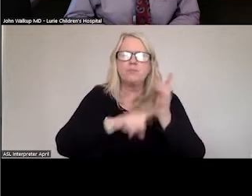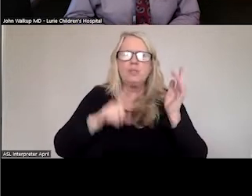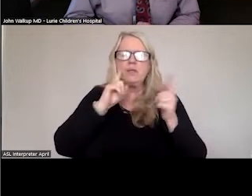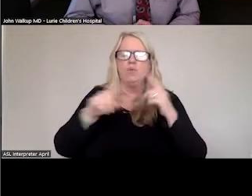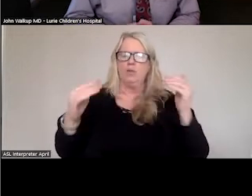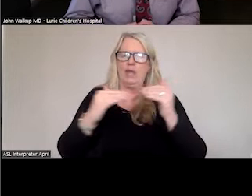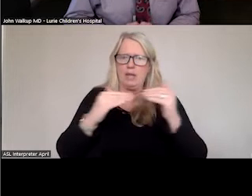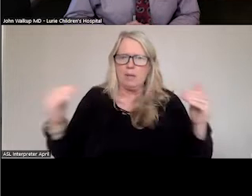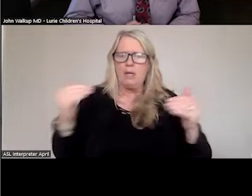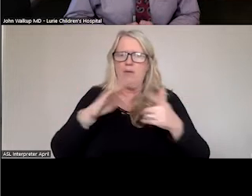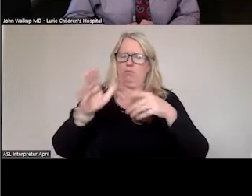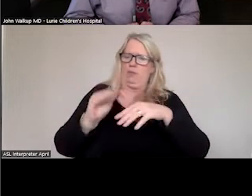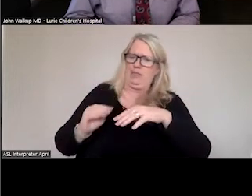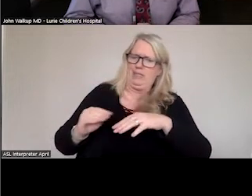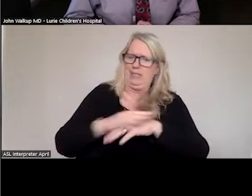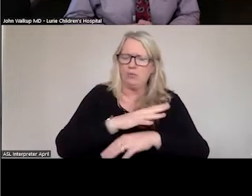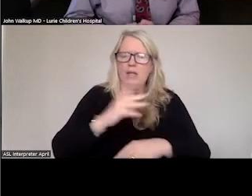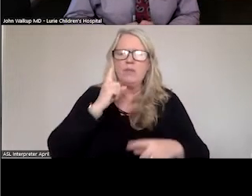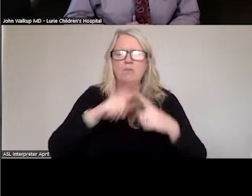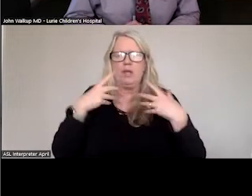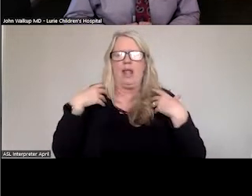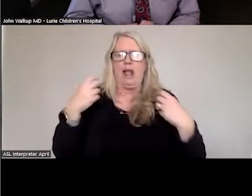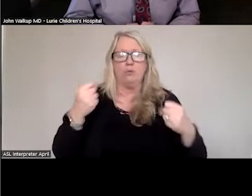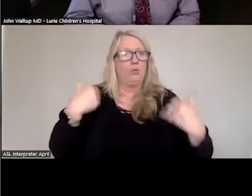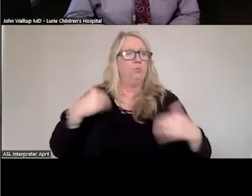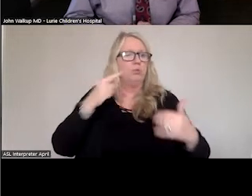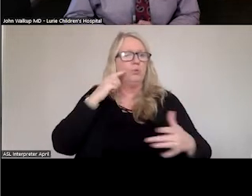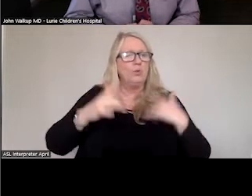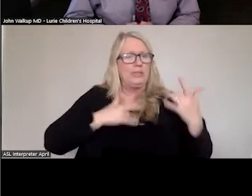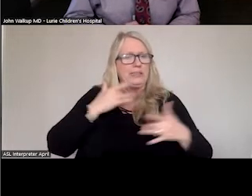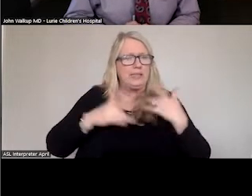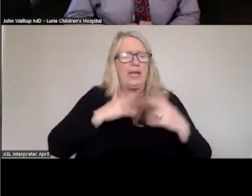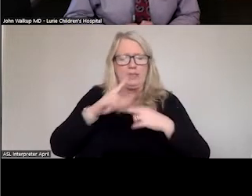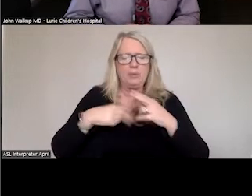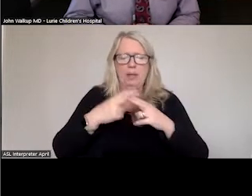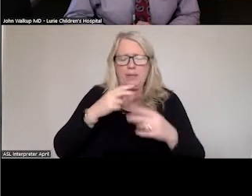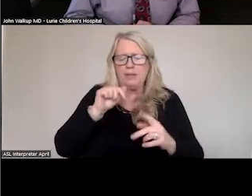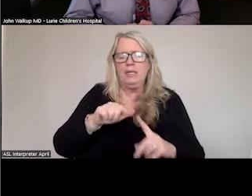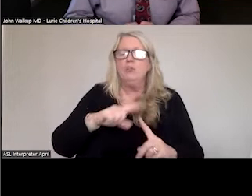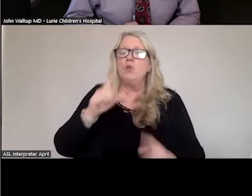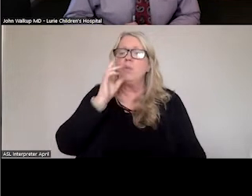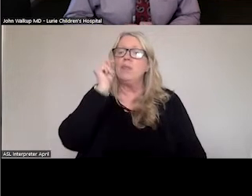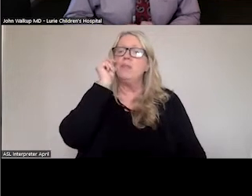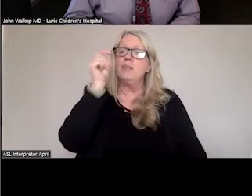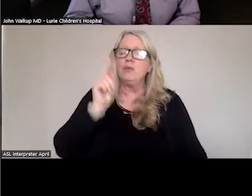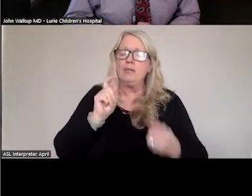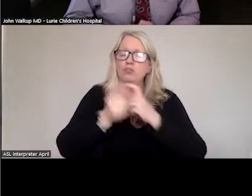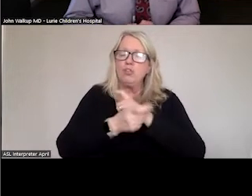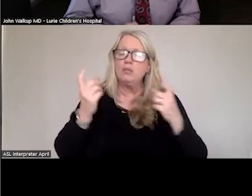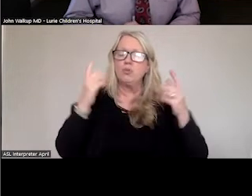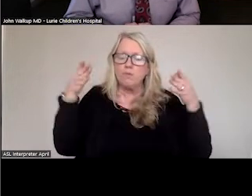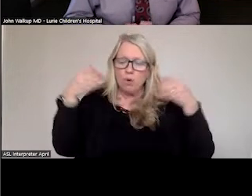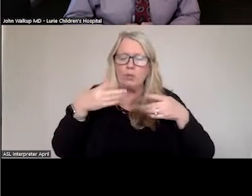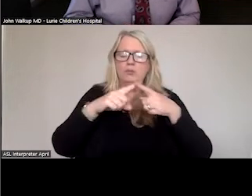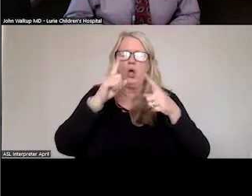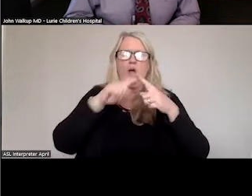an influential health institution. So we're really excited about this. And so our theory of change really puts youth and community at the center of